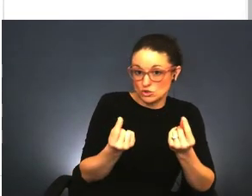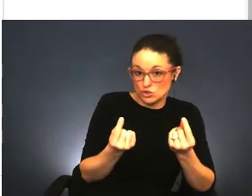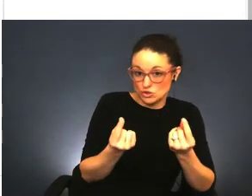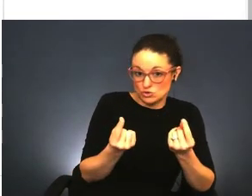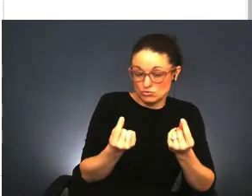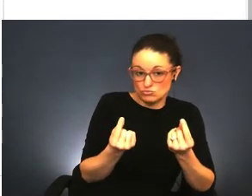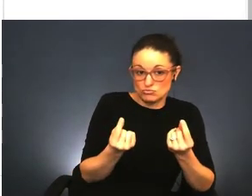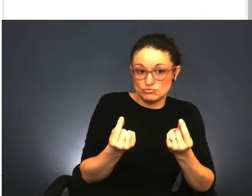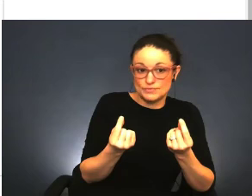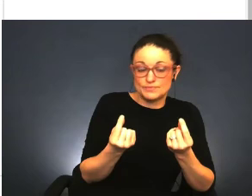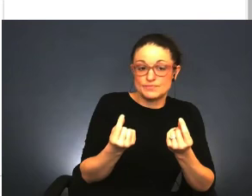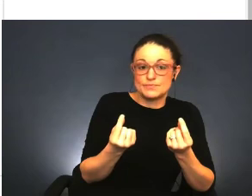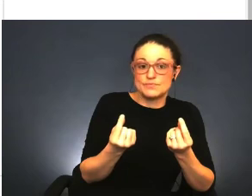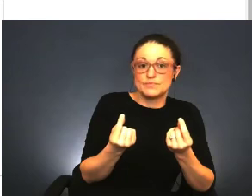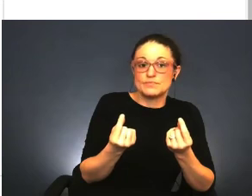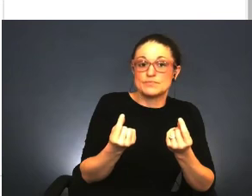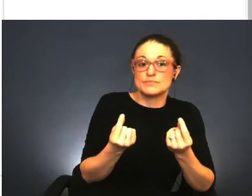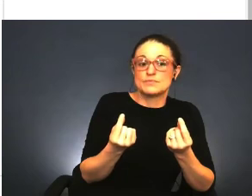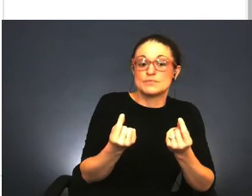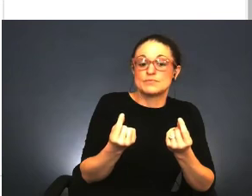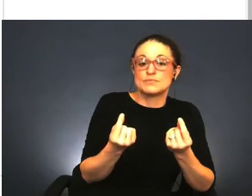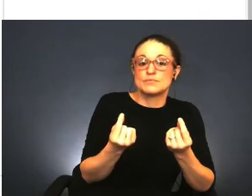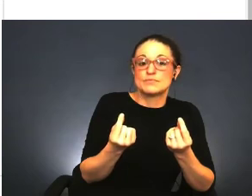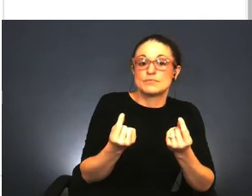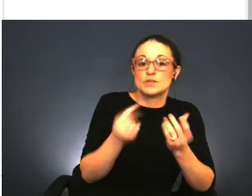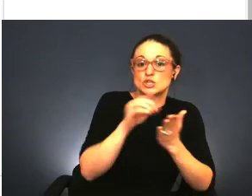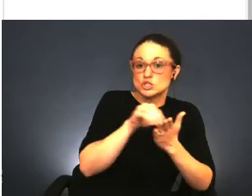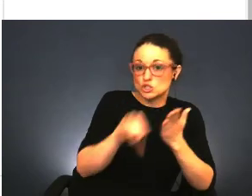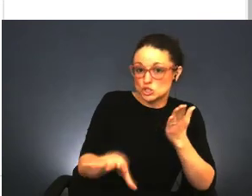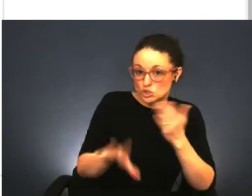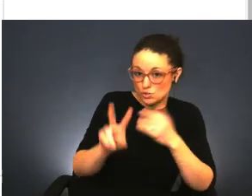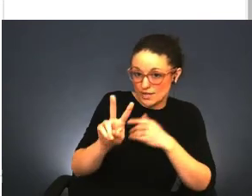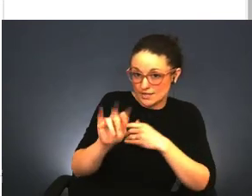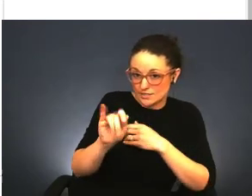is go to the student view.